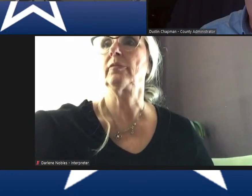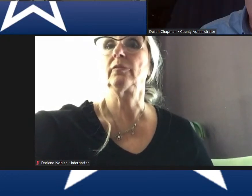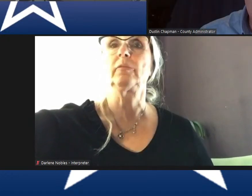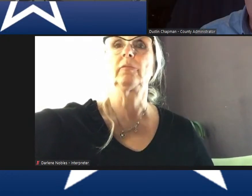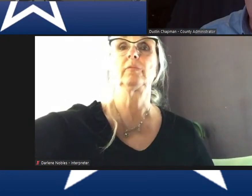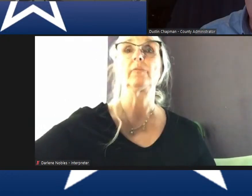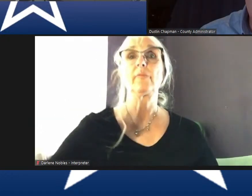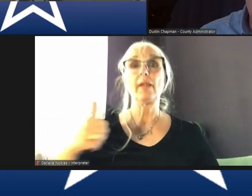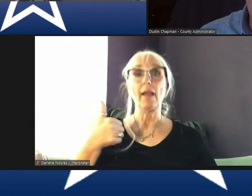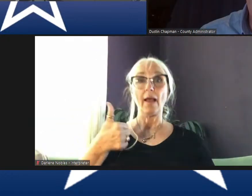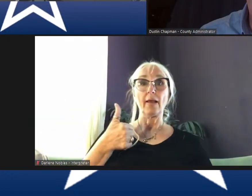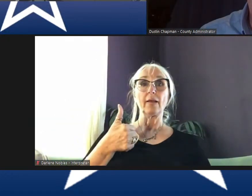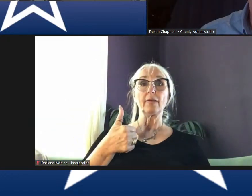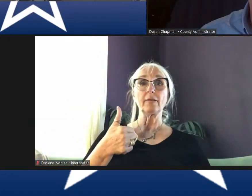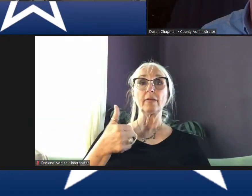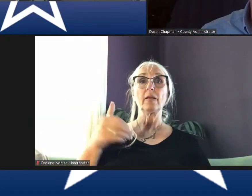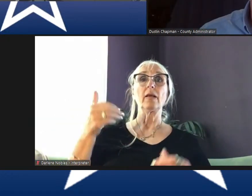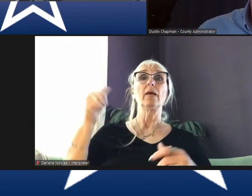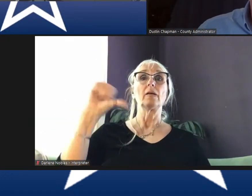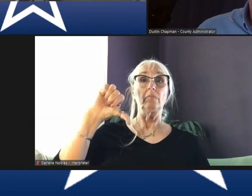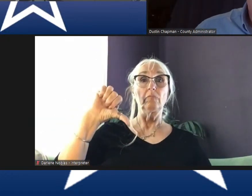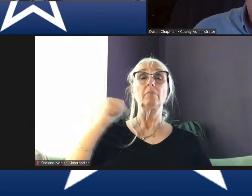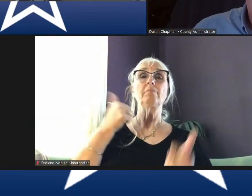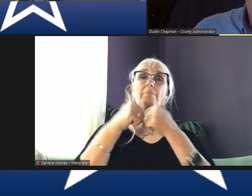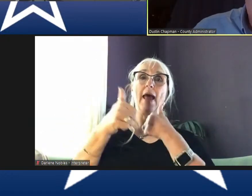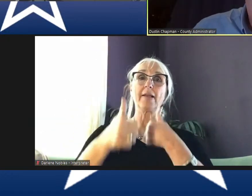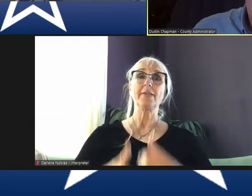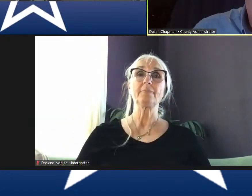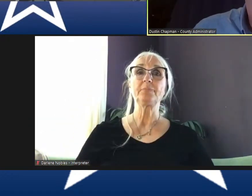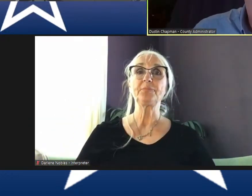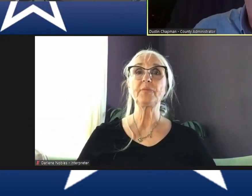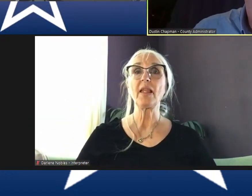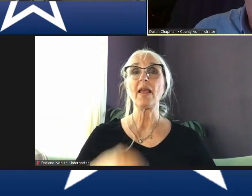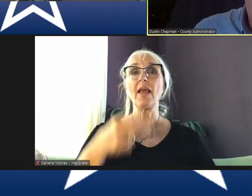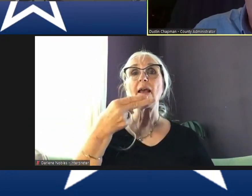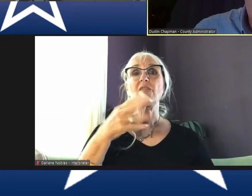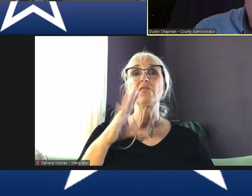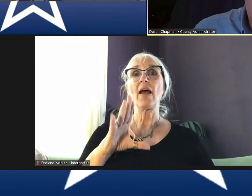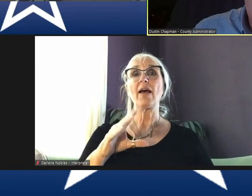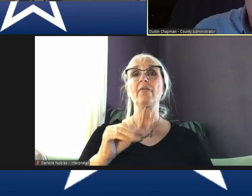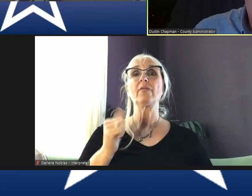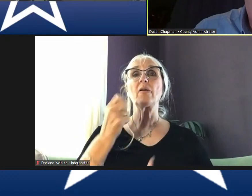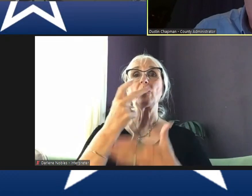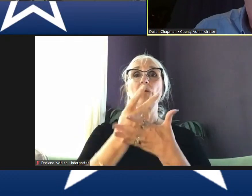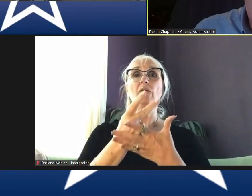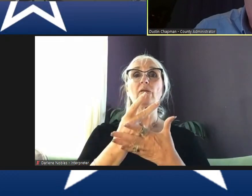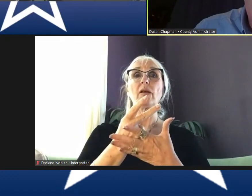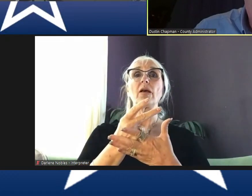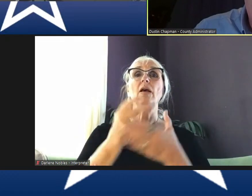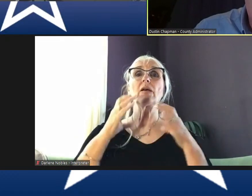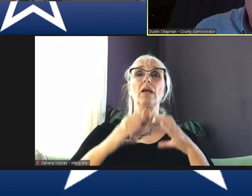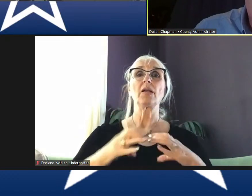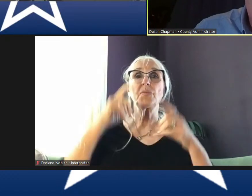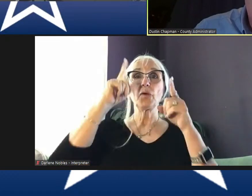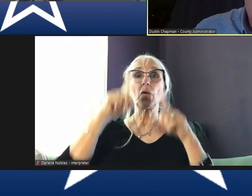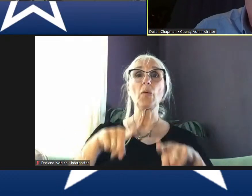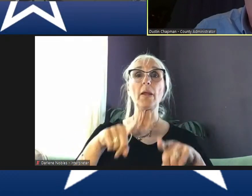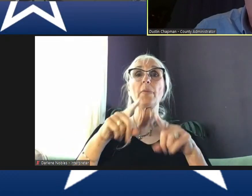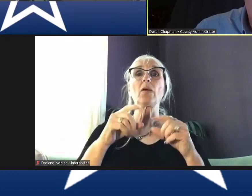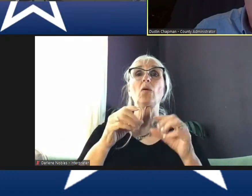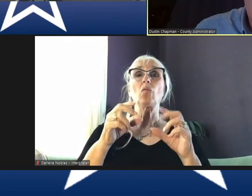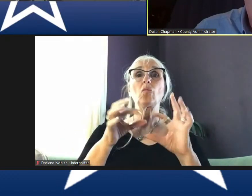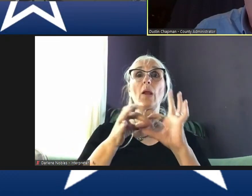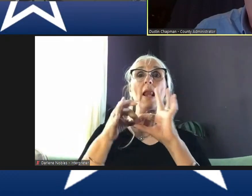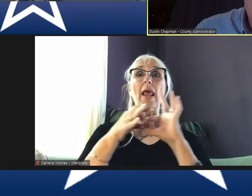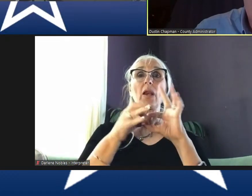Aye. Oppose? Pass. H5, authorization of customer agreement and related quote with